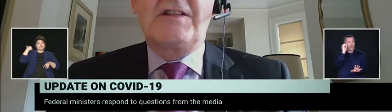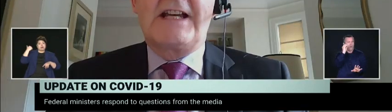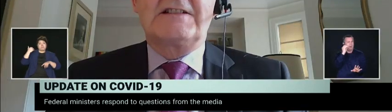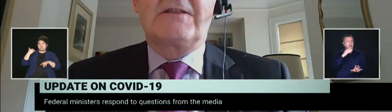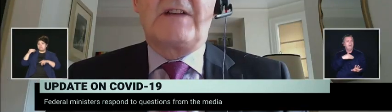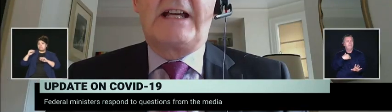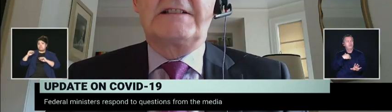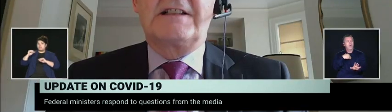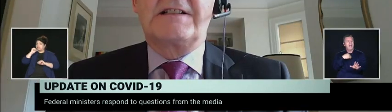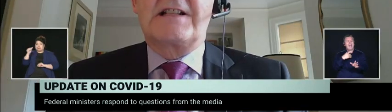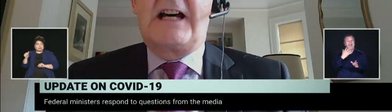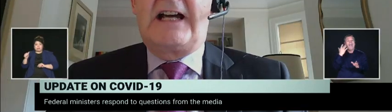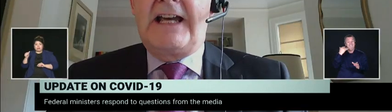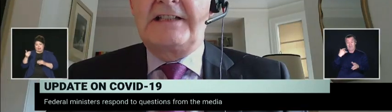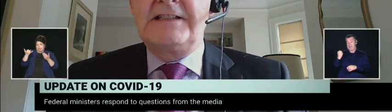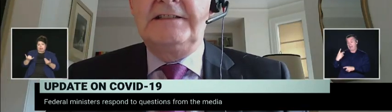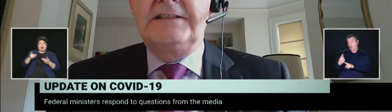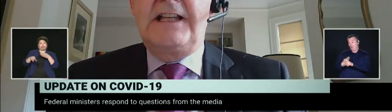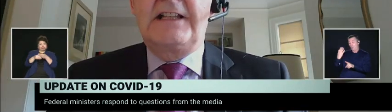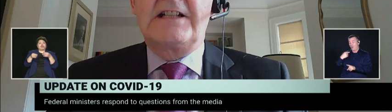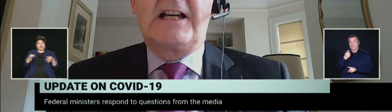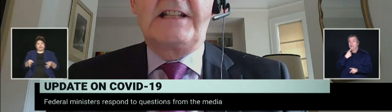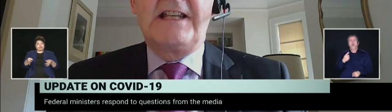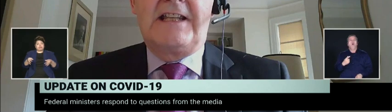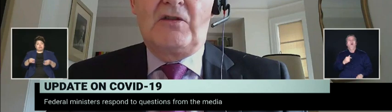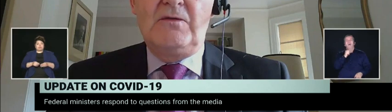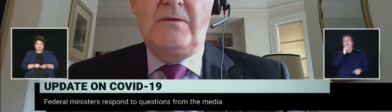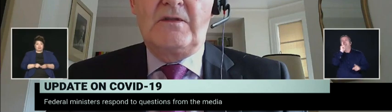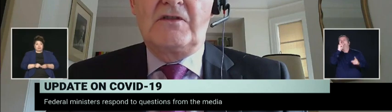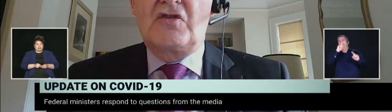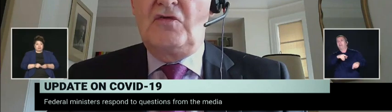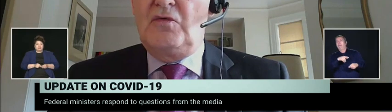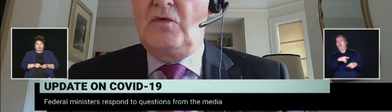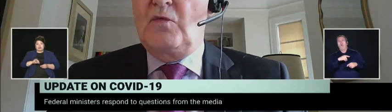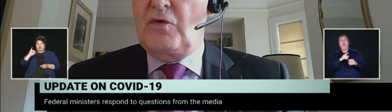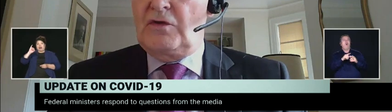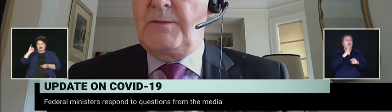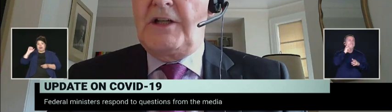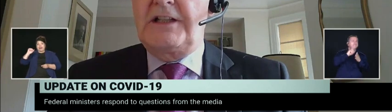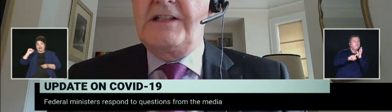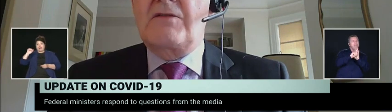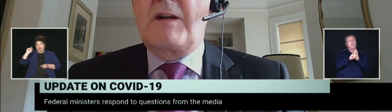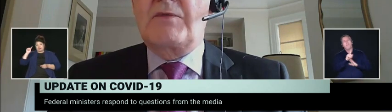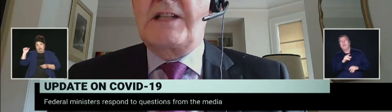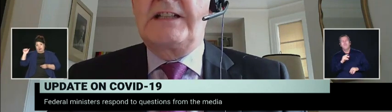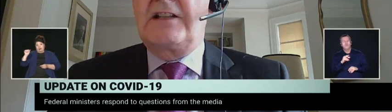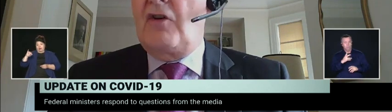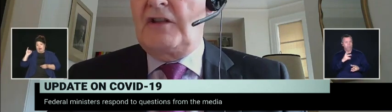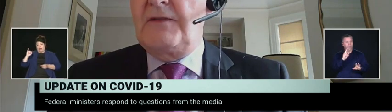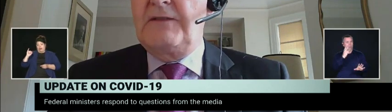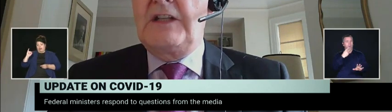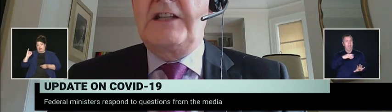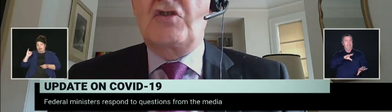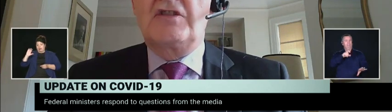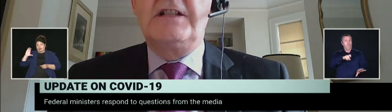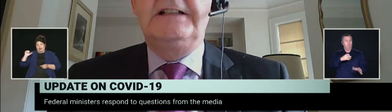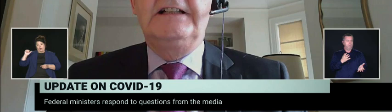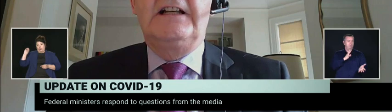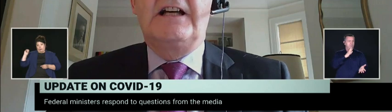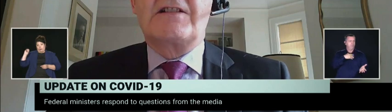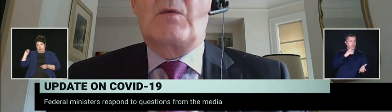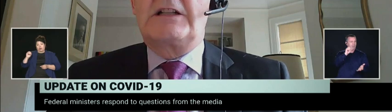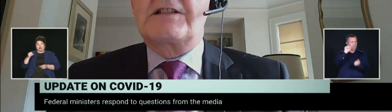will add to that the fact that IATA and ICAO, two world bodies representing all of